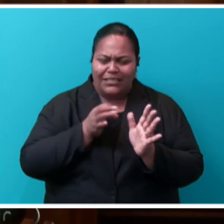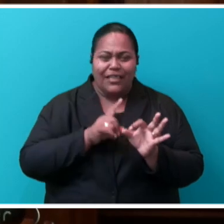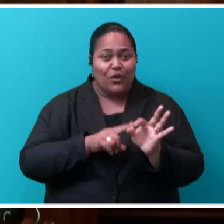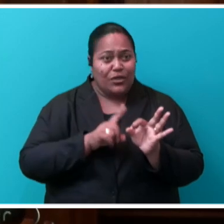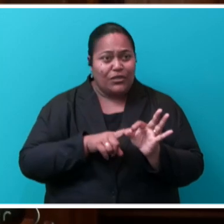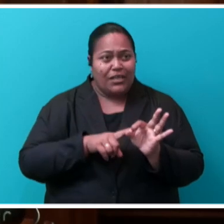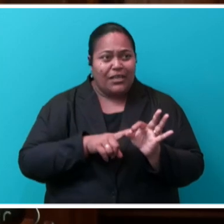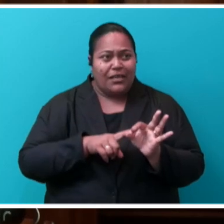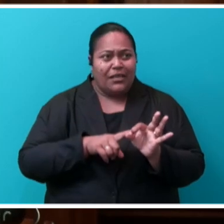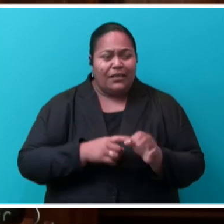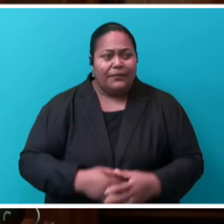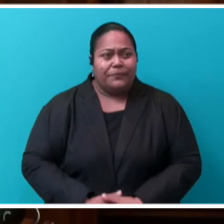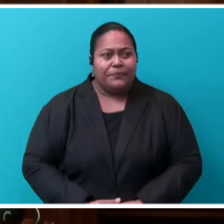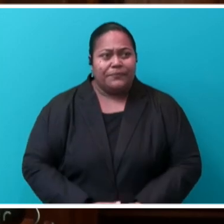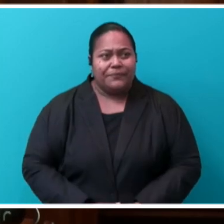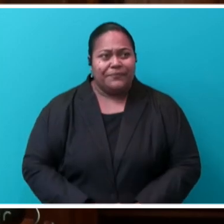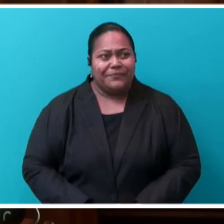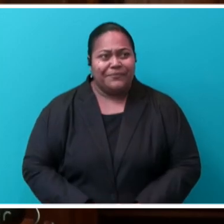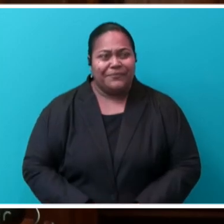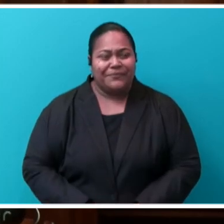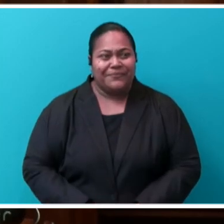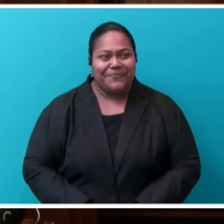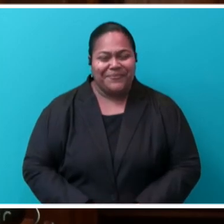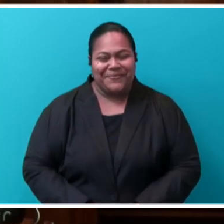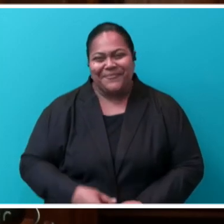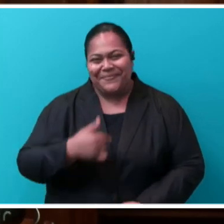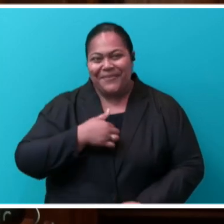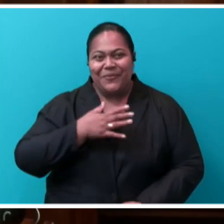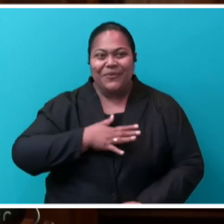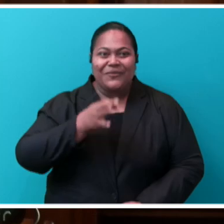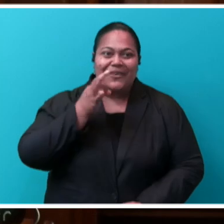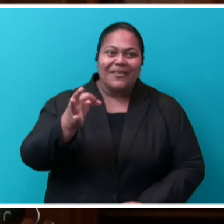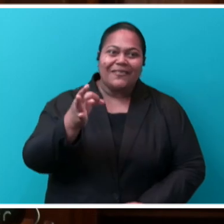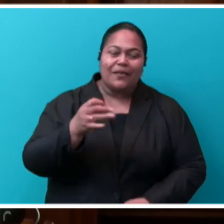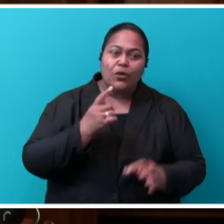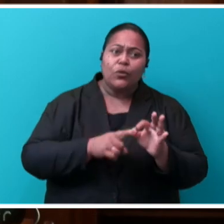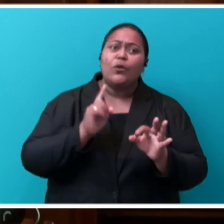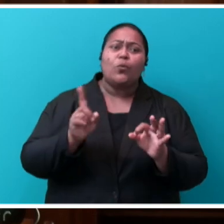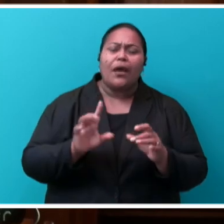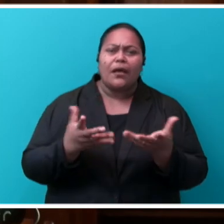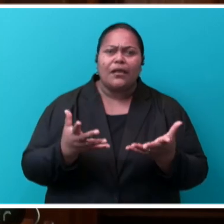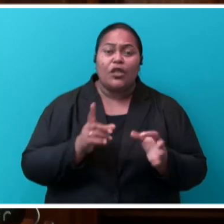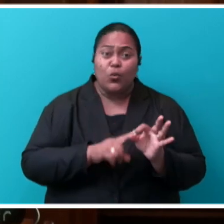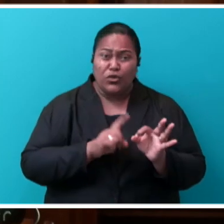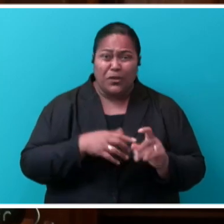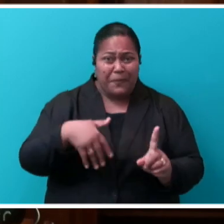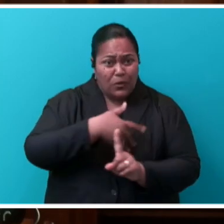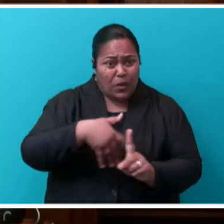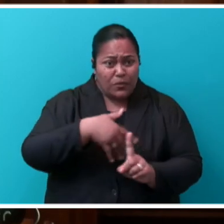like to go very quickly over the background of the question, because if I didn't have a